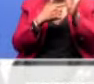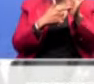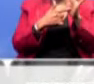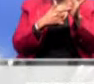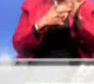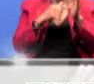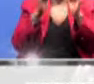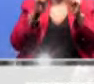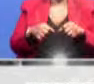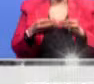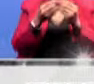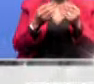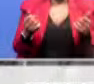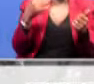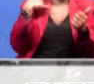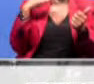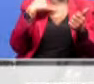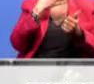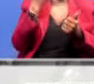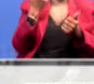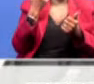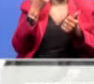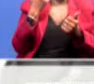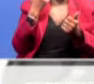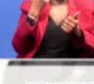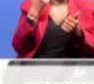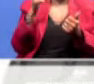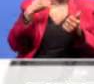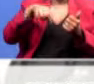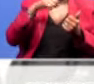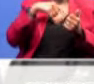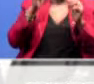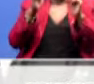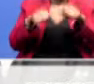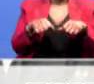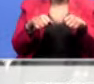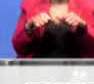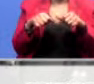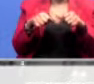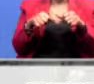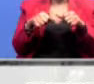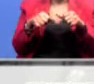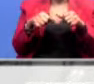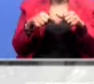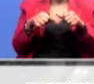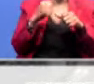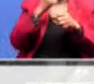even to fight crime better. We can come back and do